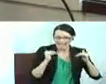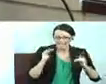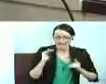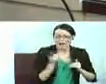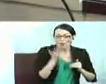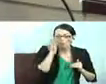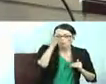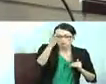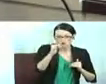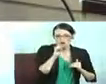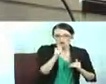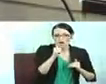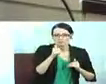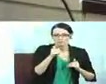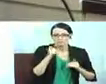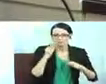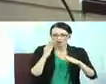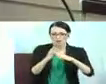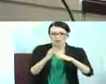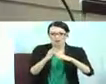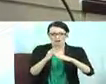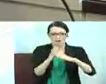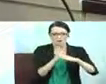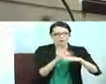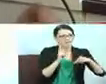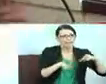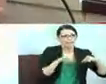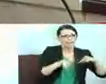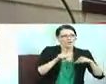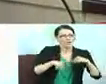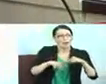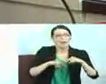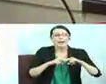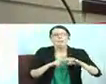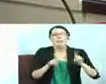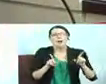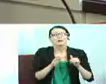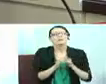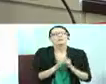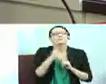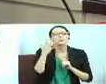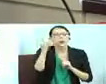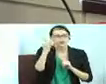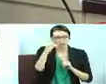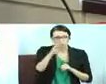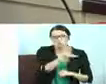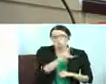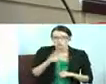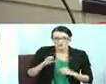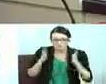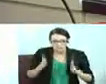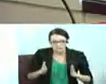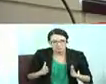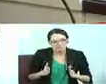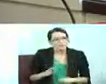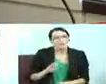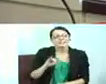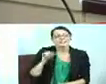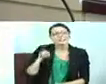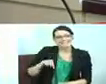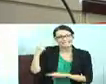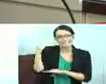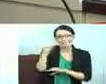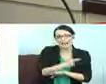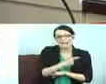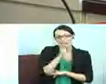future, not hinder our future. For the Christian, Juneteenth is more than just